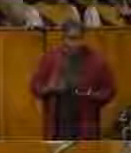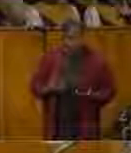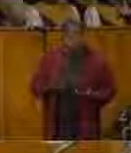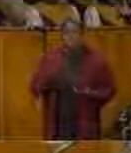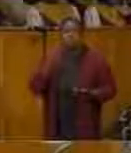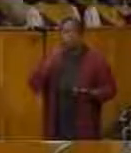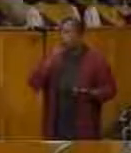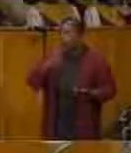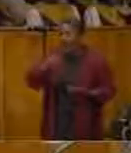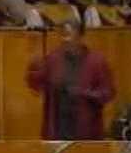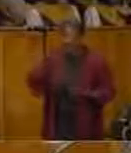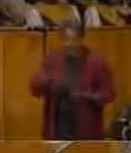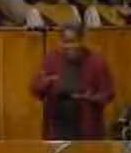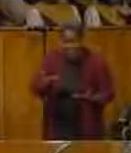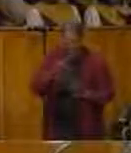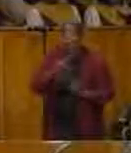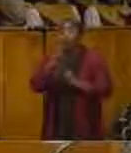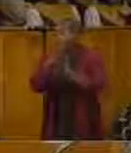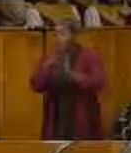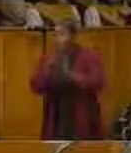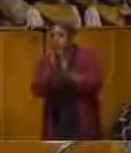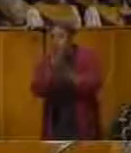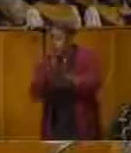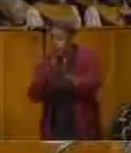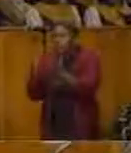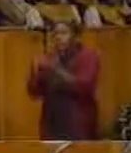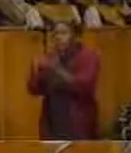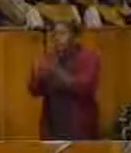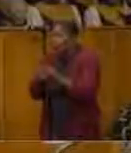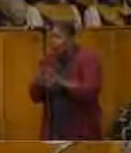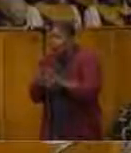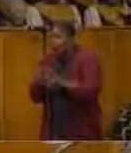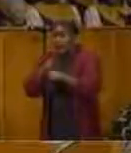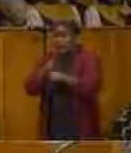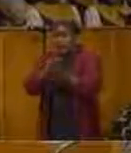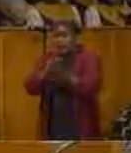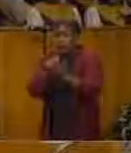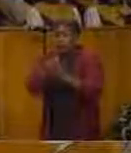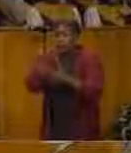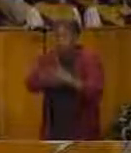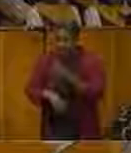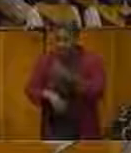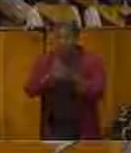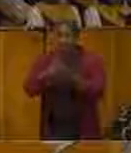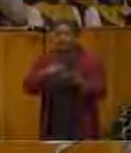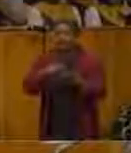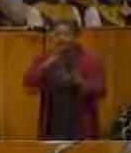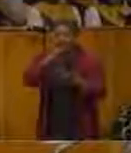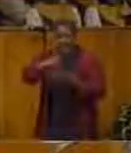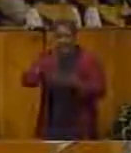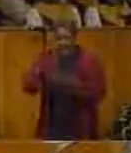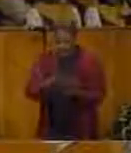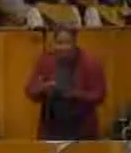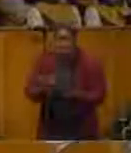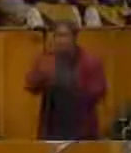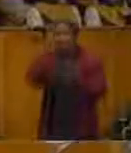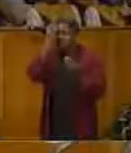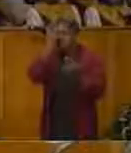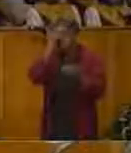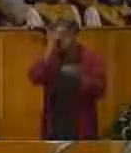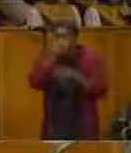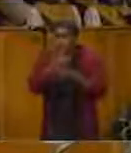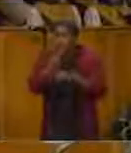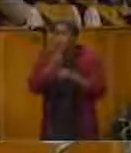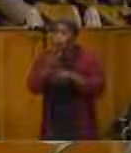I'm not here to give you some biblical principles to make you rich. I'm not here to tell you over these next few weeks